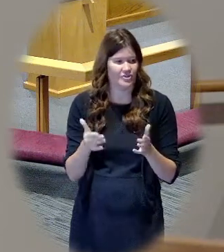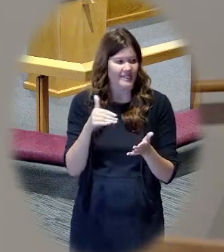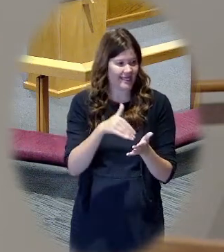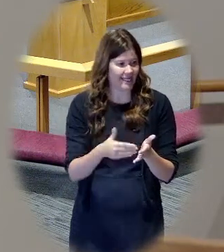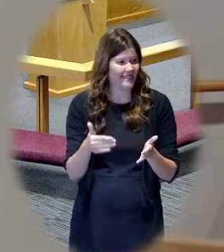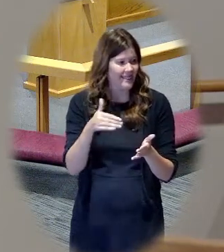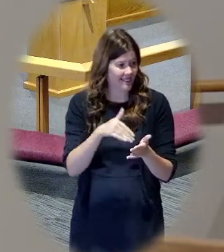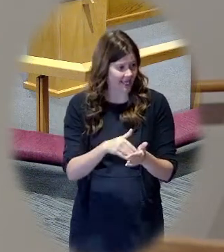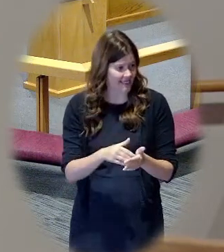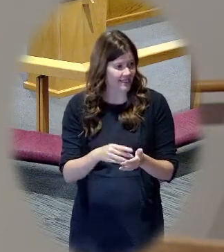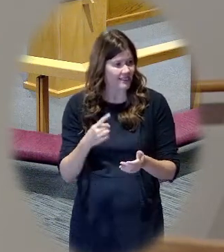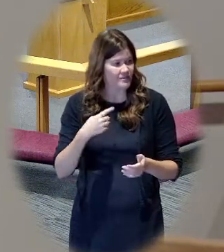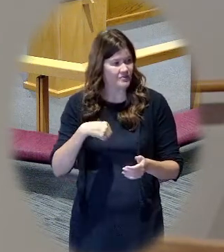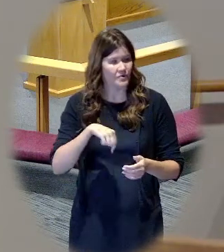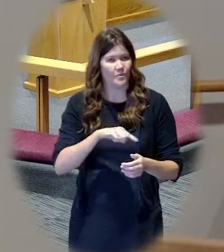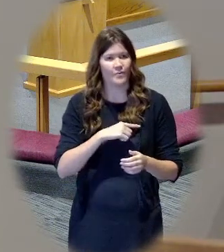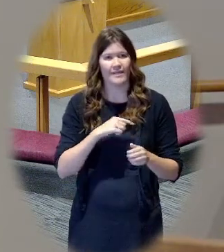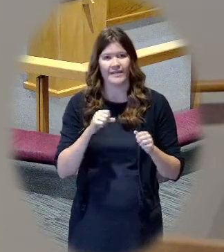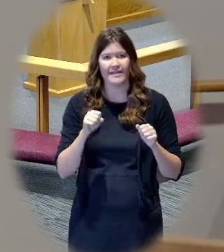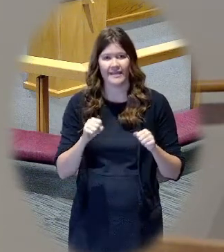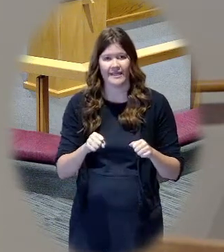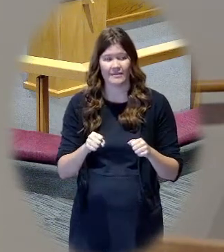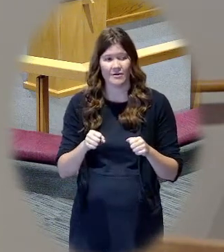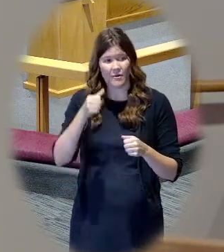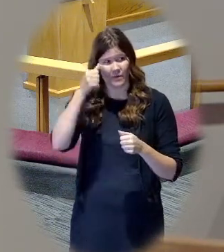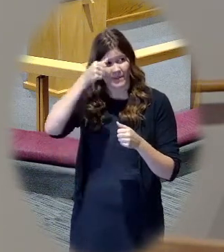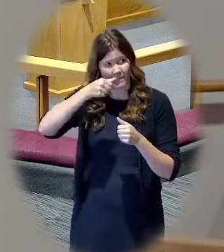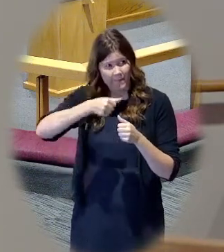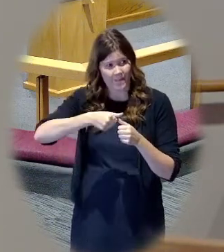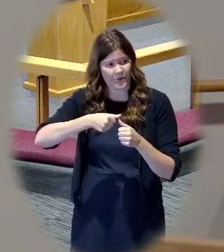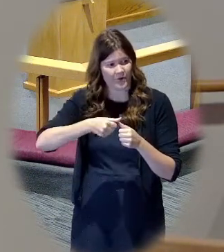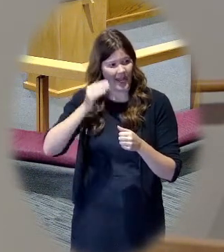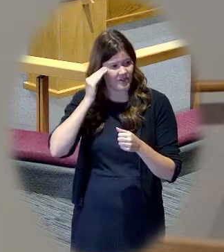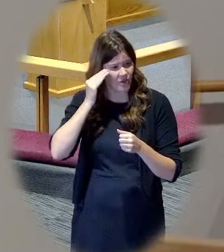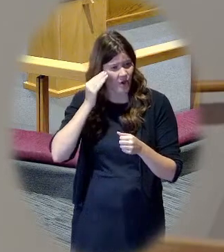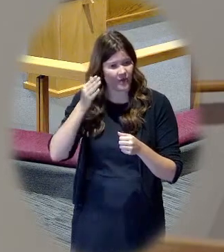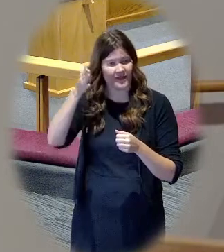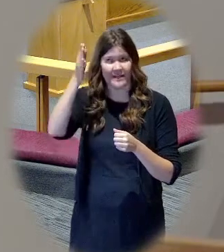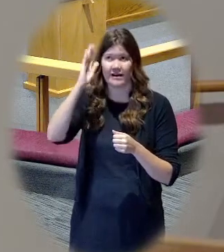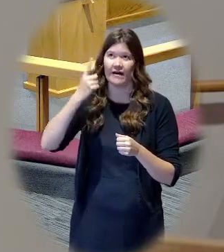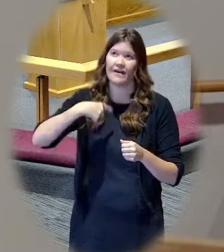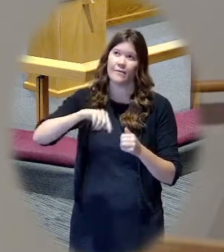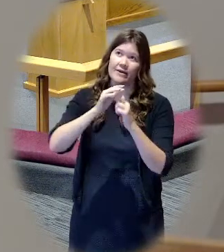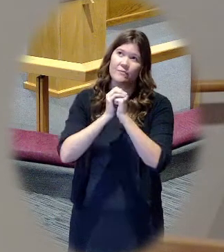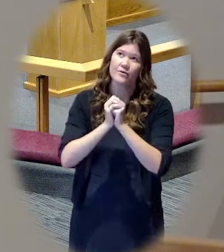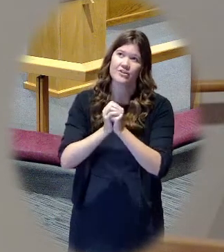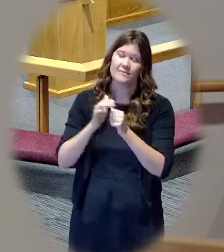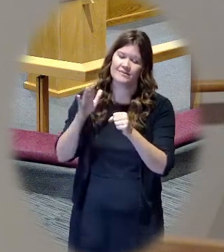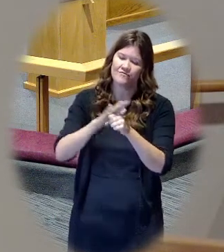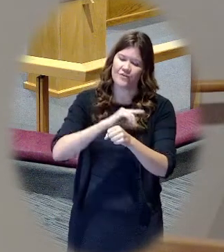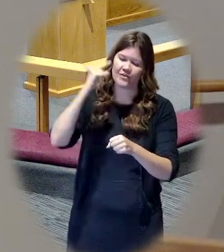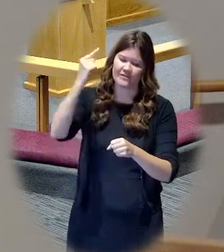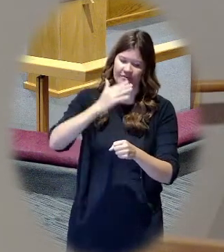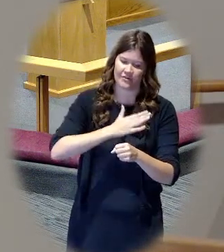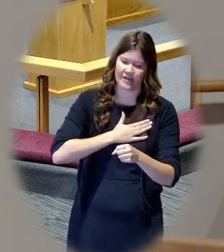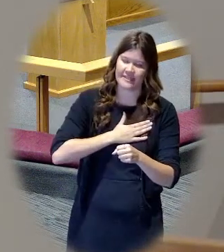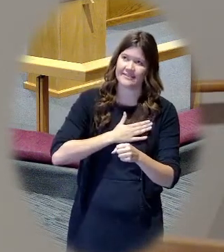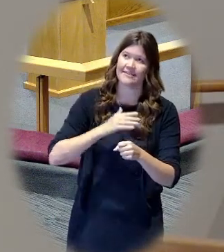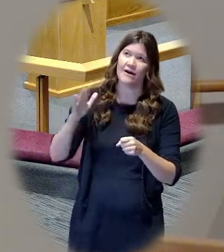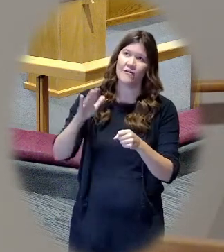That we could get it through our thick skulls, that the God we worship is gracious and he's just and he's